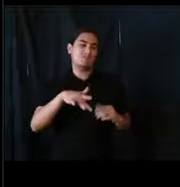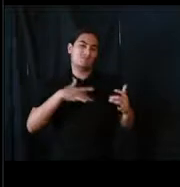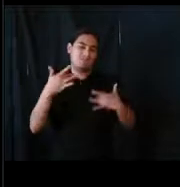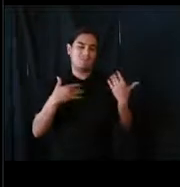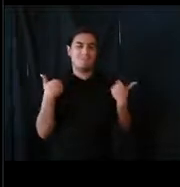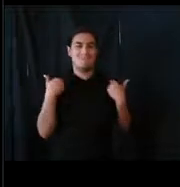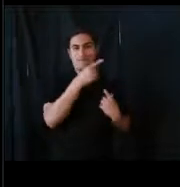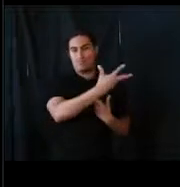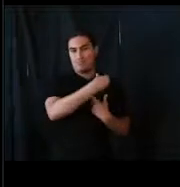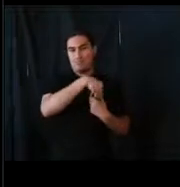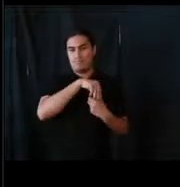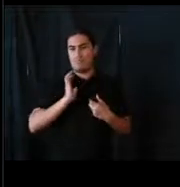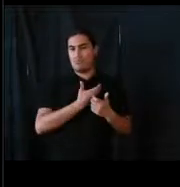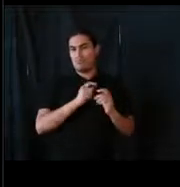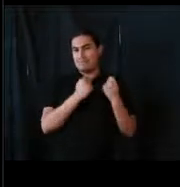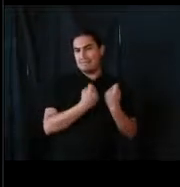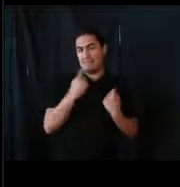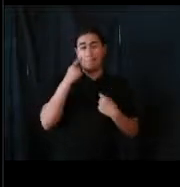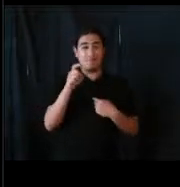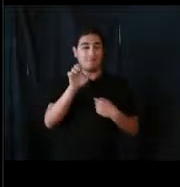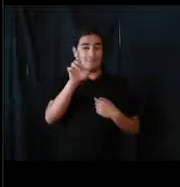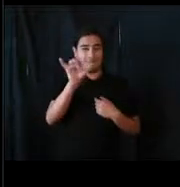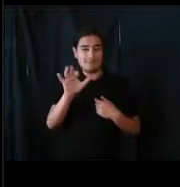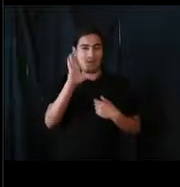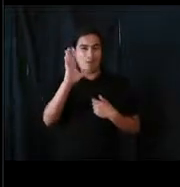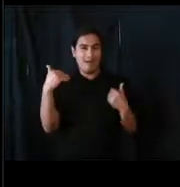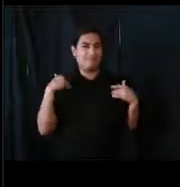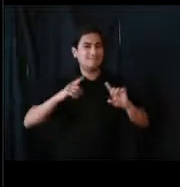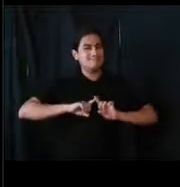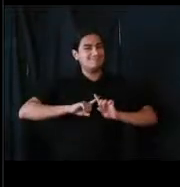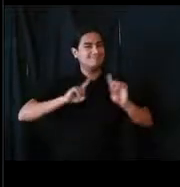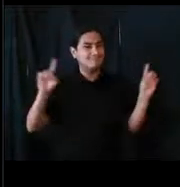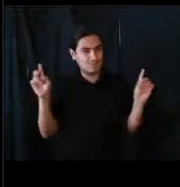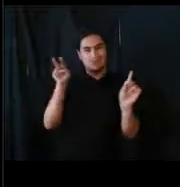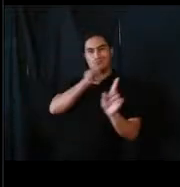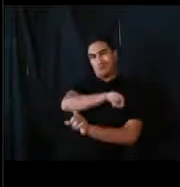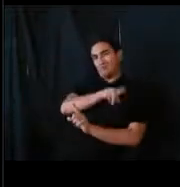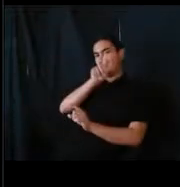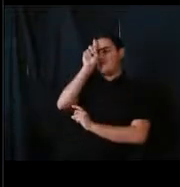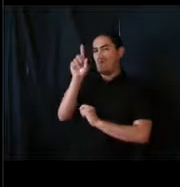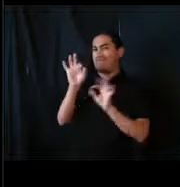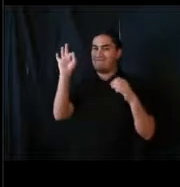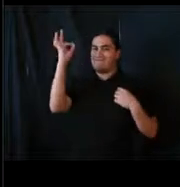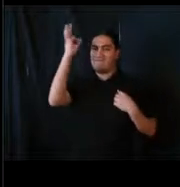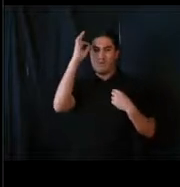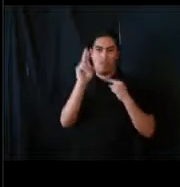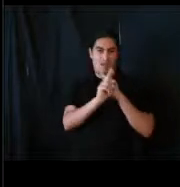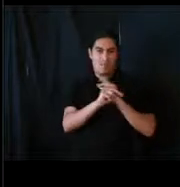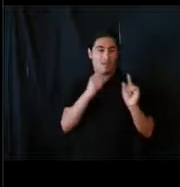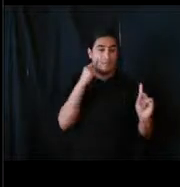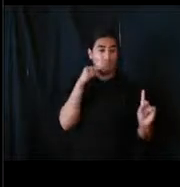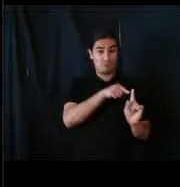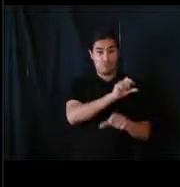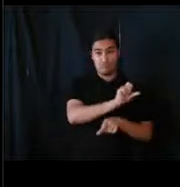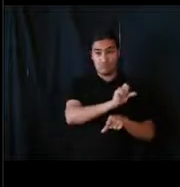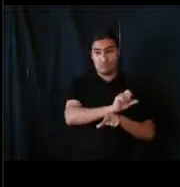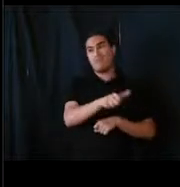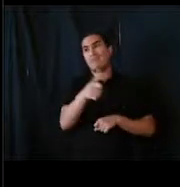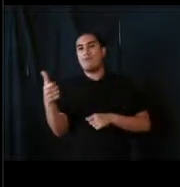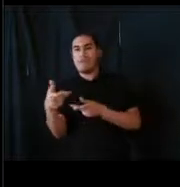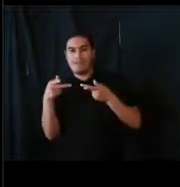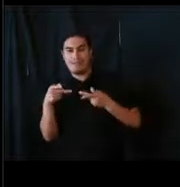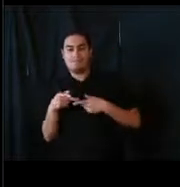have her in the team because she's going to bring a different a different view for federal highway because she's worked on the other side of